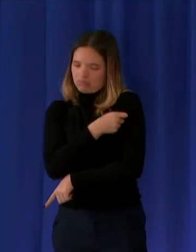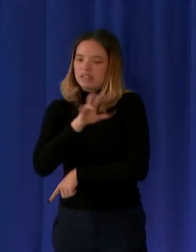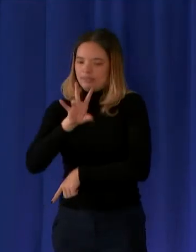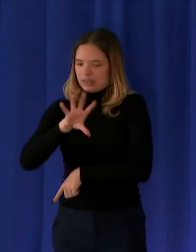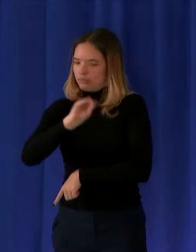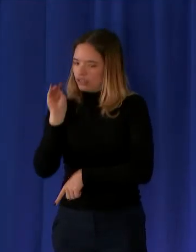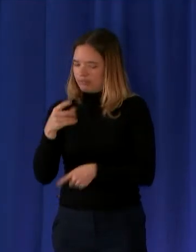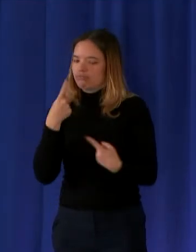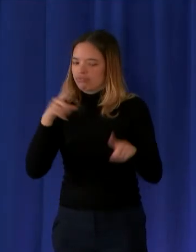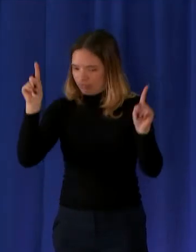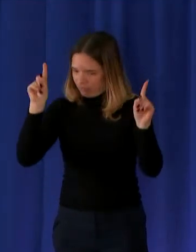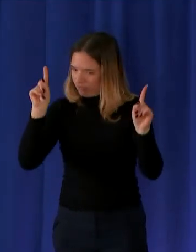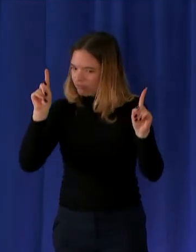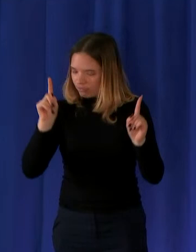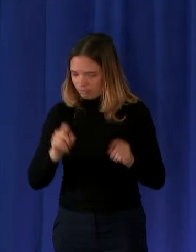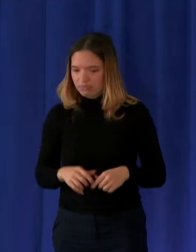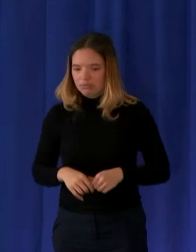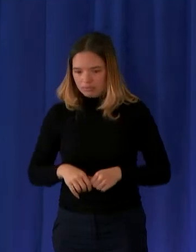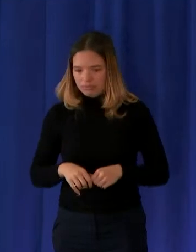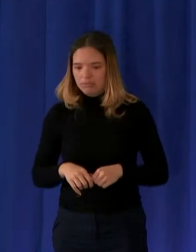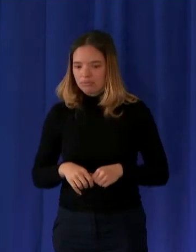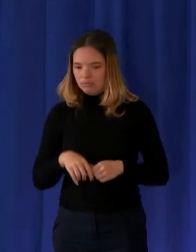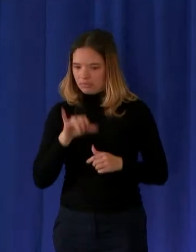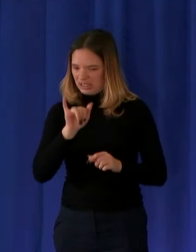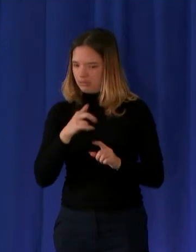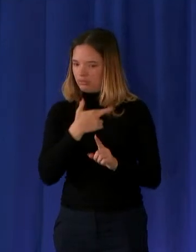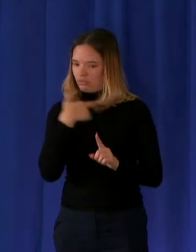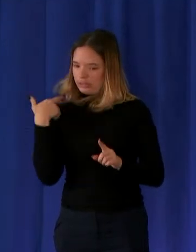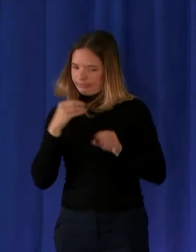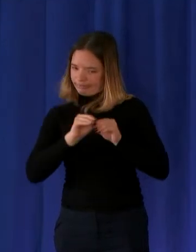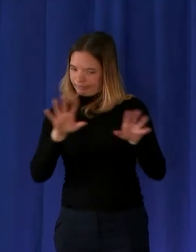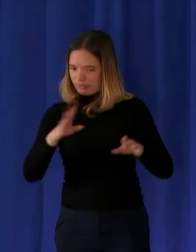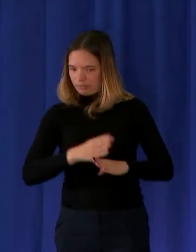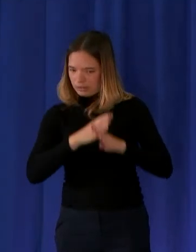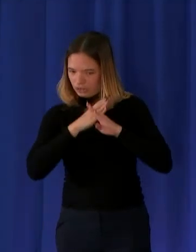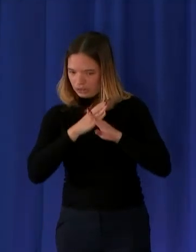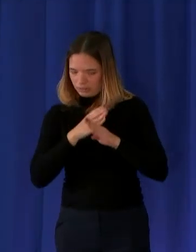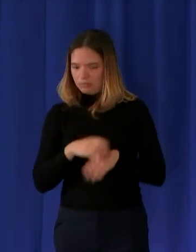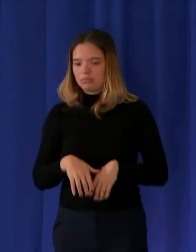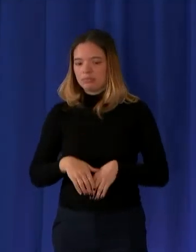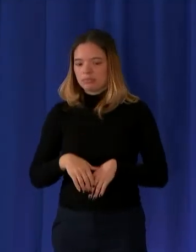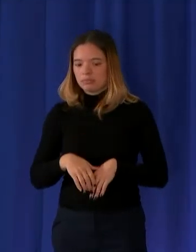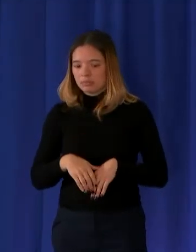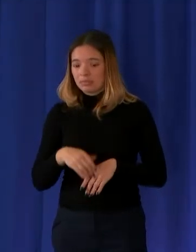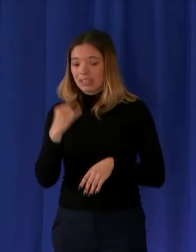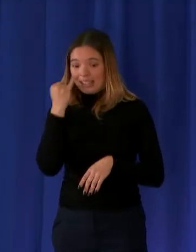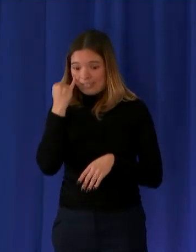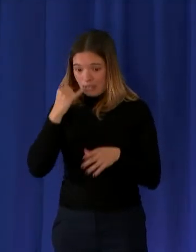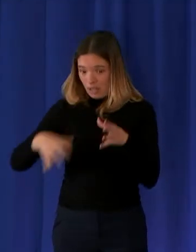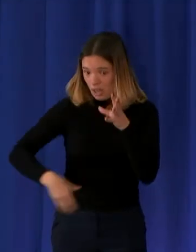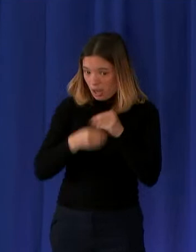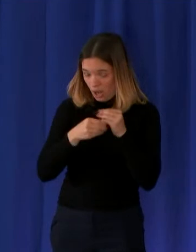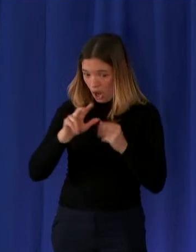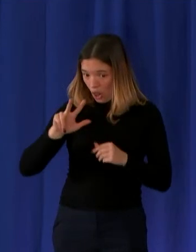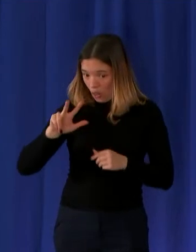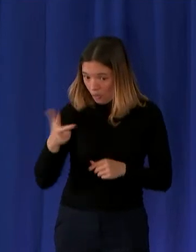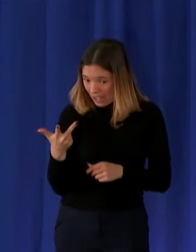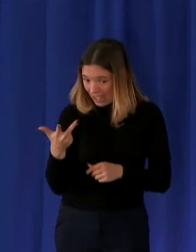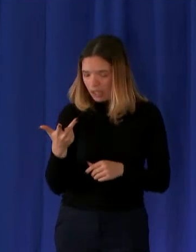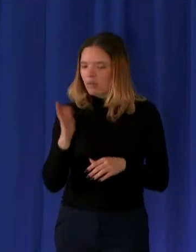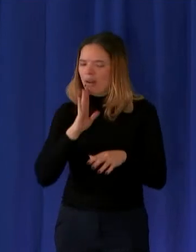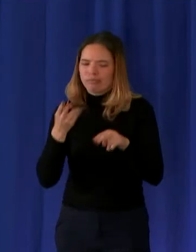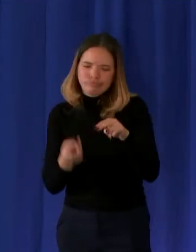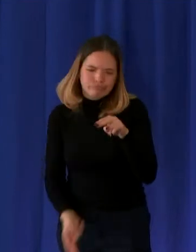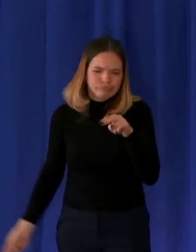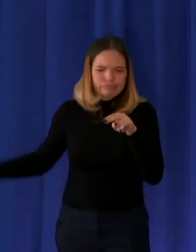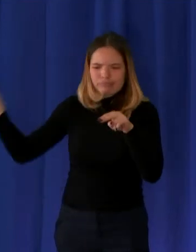57%, reducing your risk by 57%. But when you get your booster, that 3rd dose, it increases your